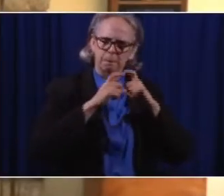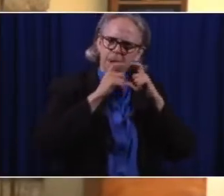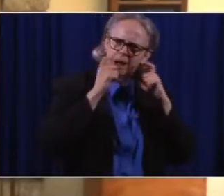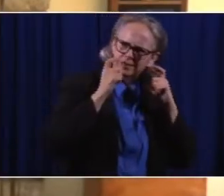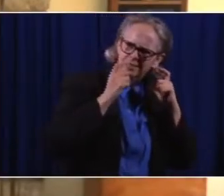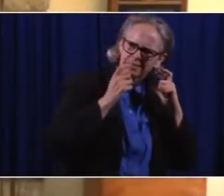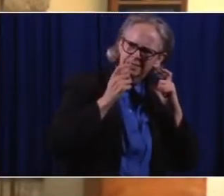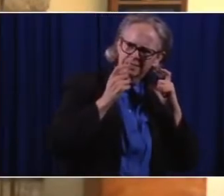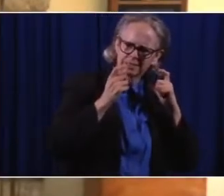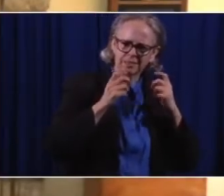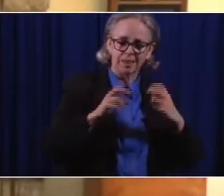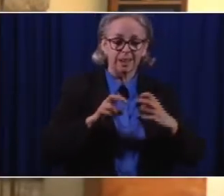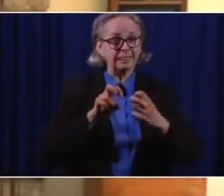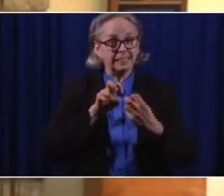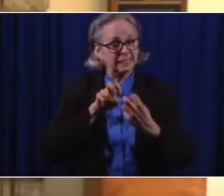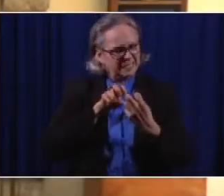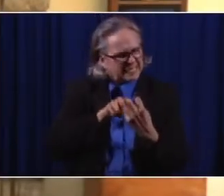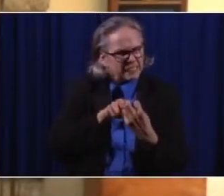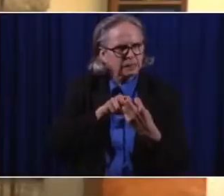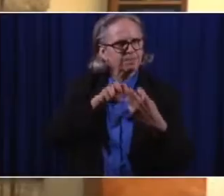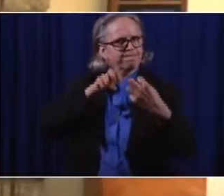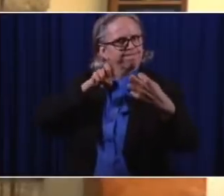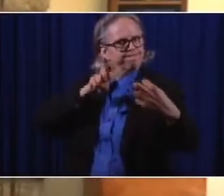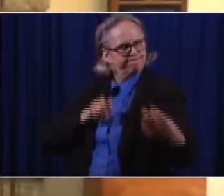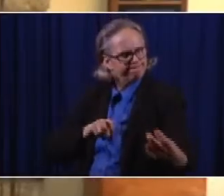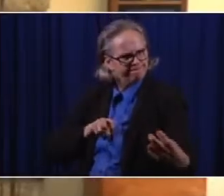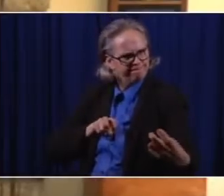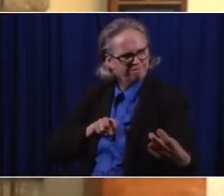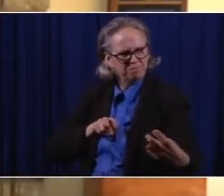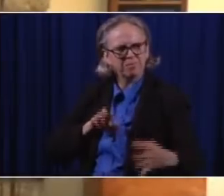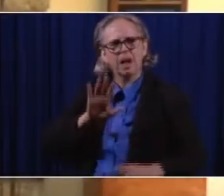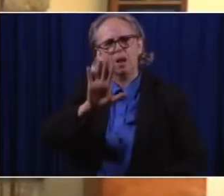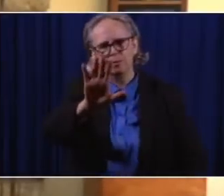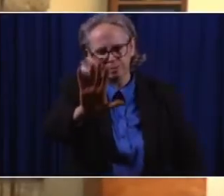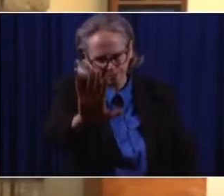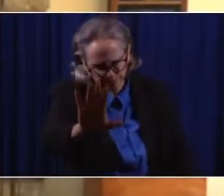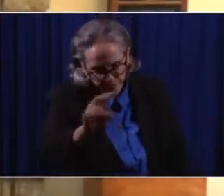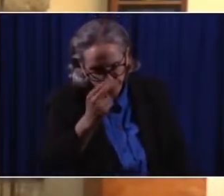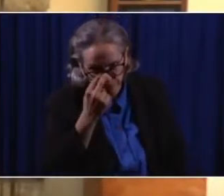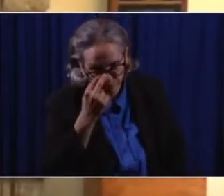distance. So it's not a never,